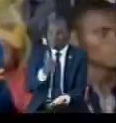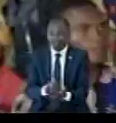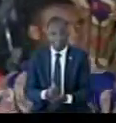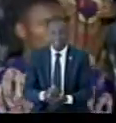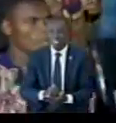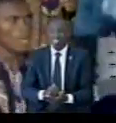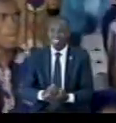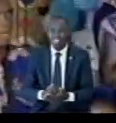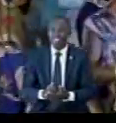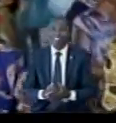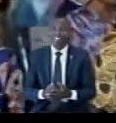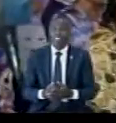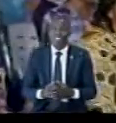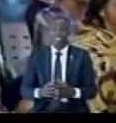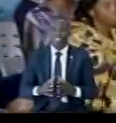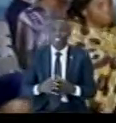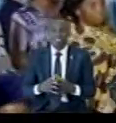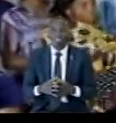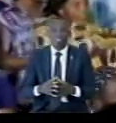Amen.